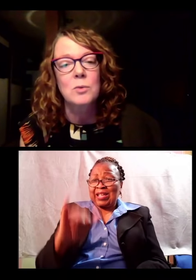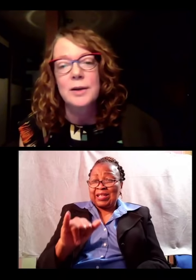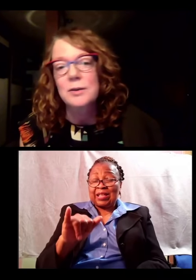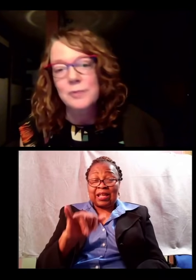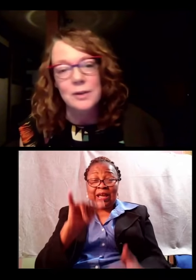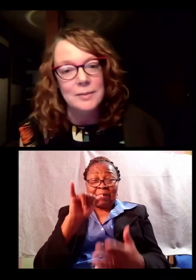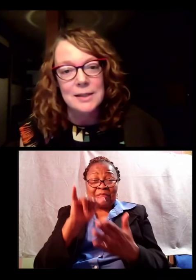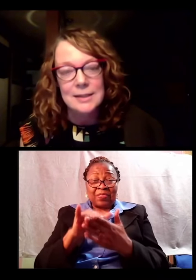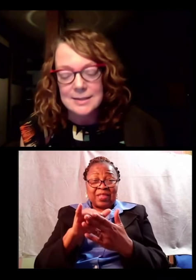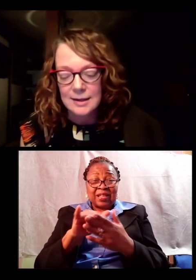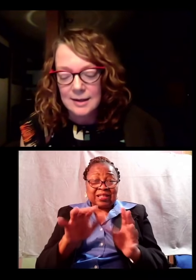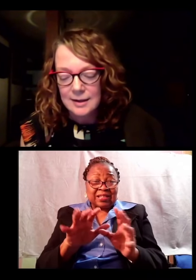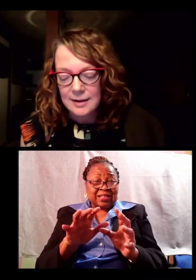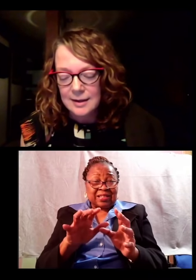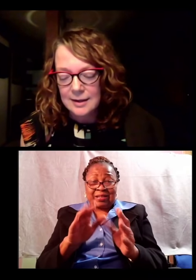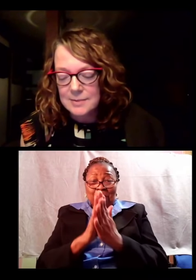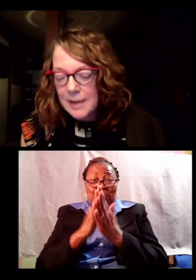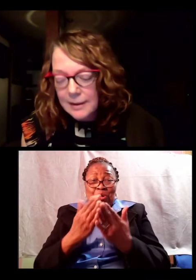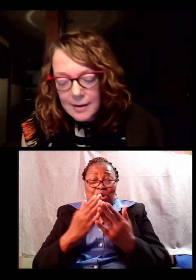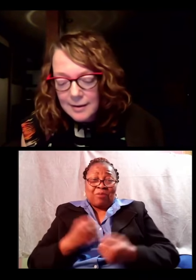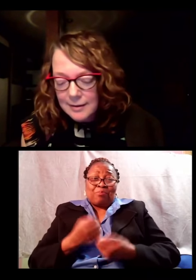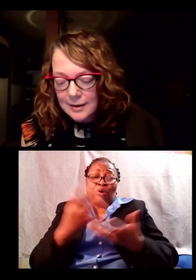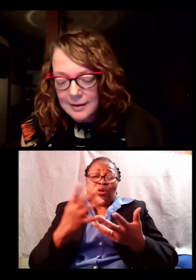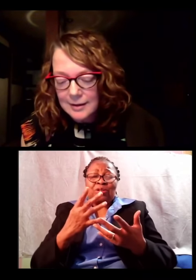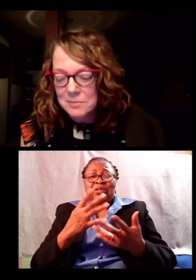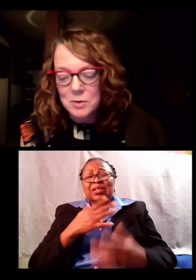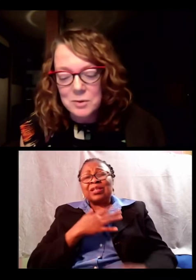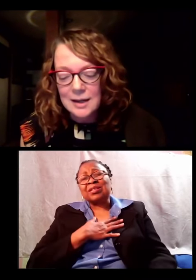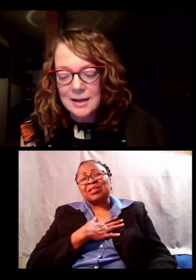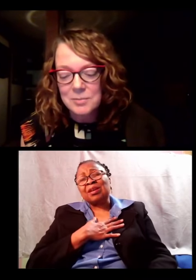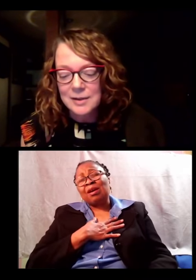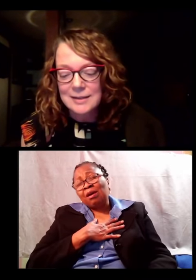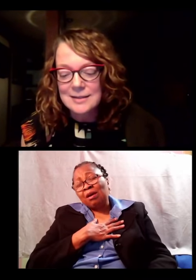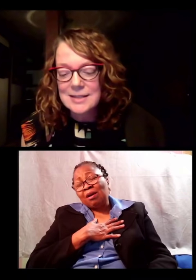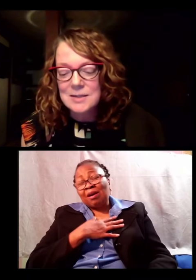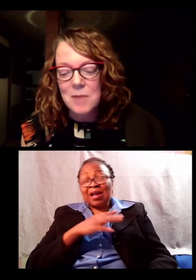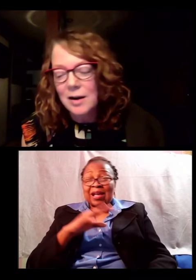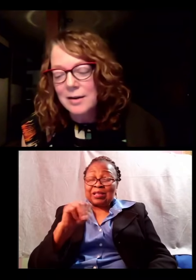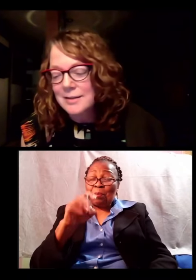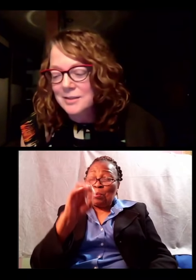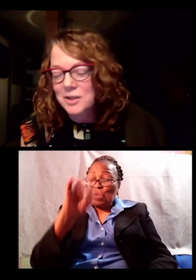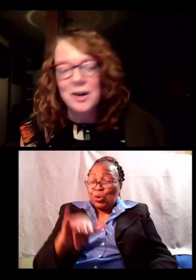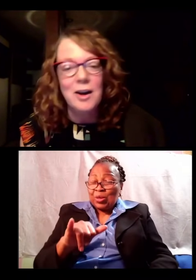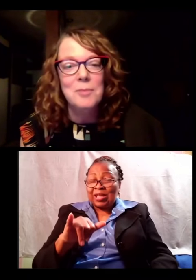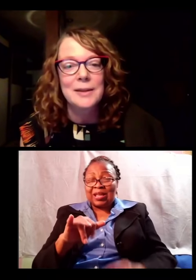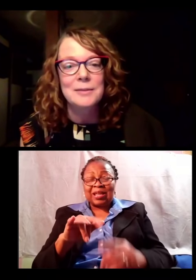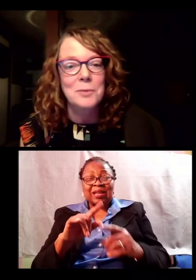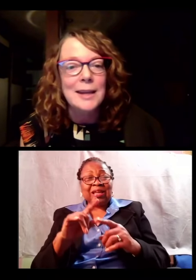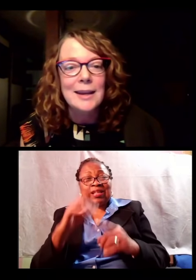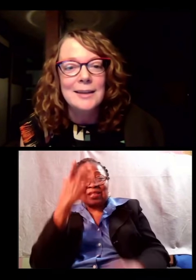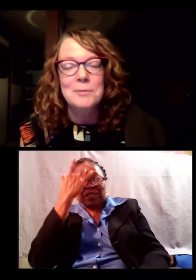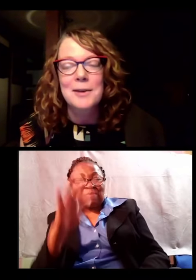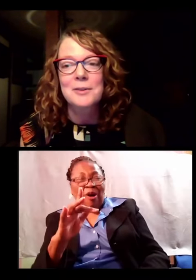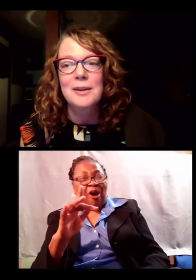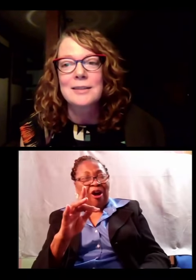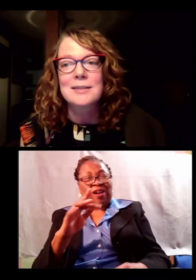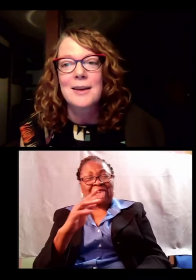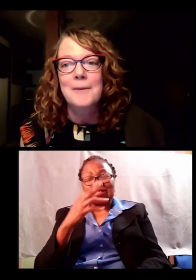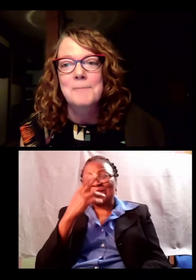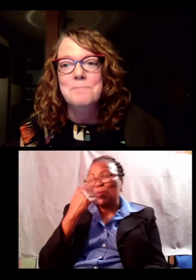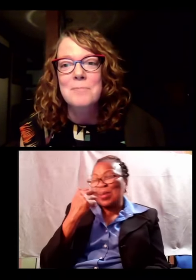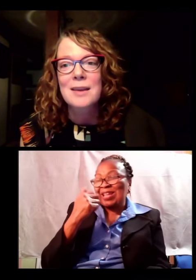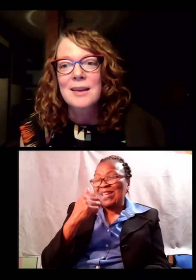so wonderful. I mean, it's melancholy and moody, but it's smart and sharp and witty and